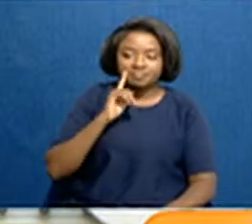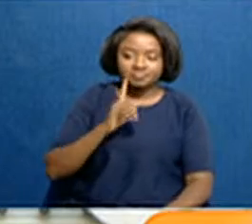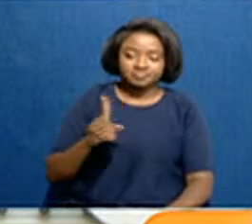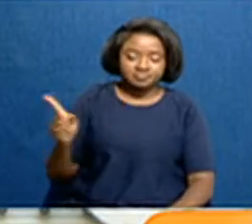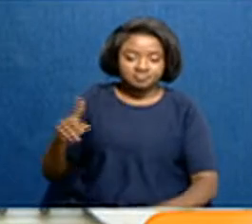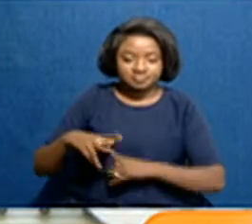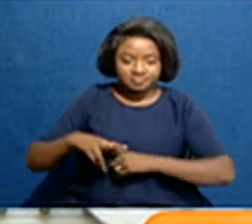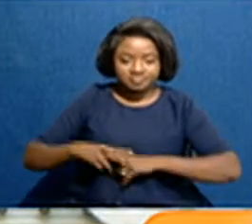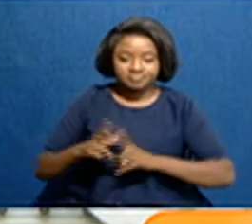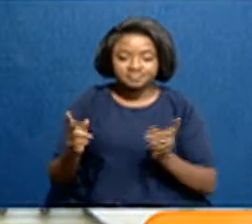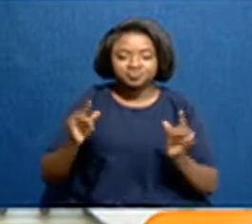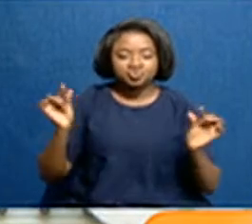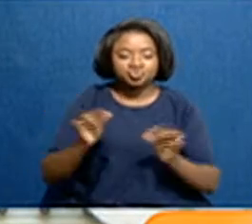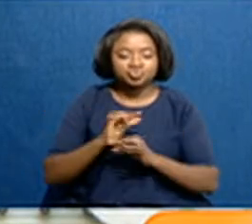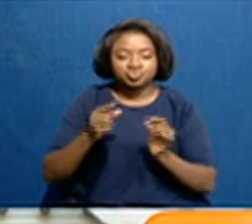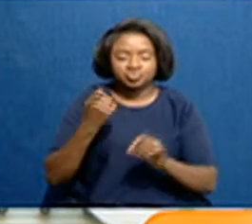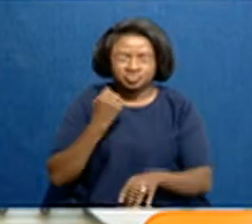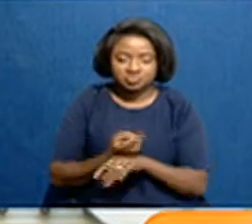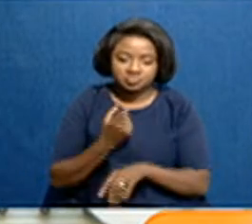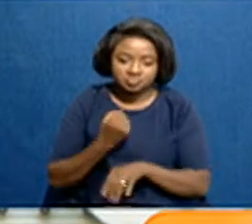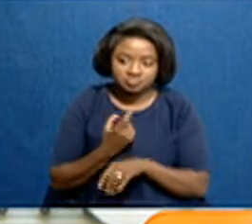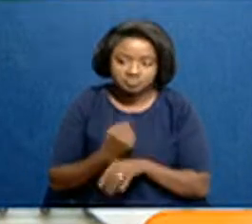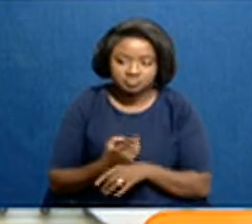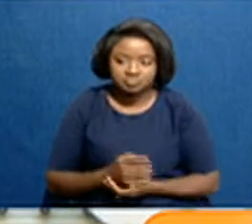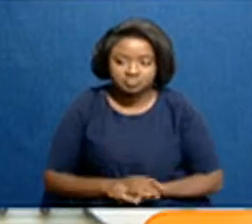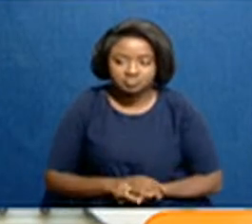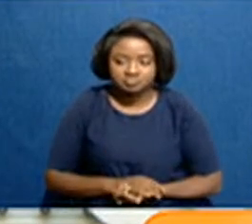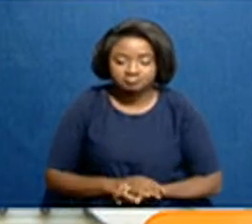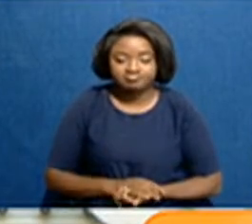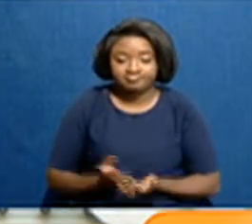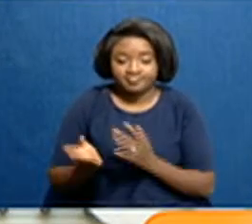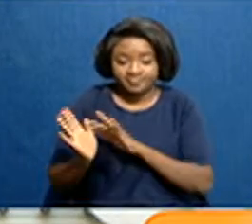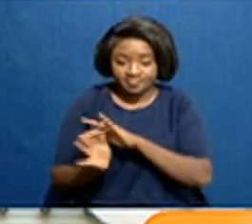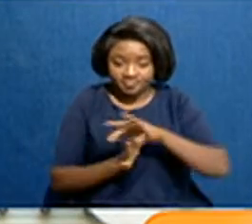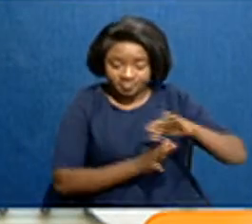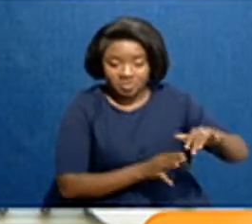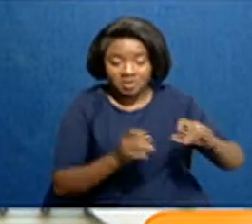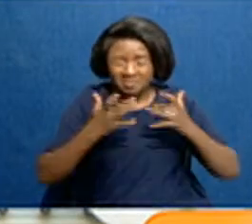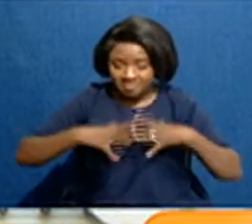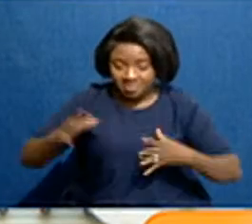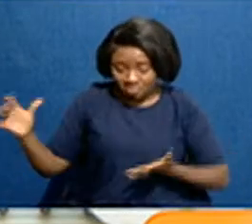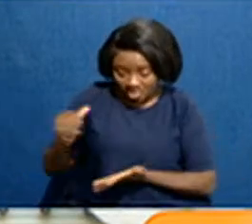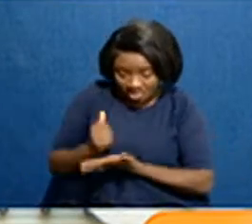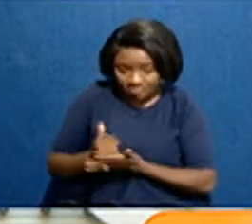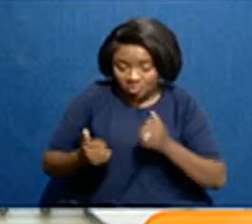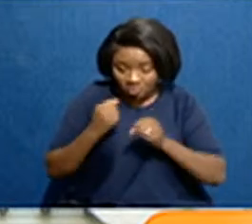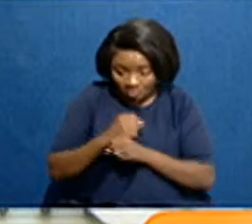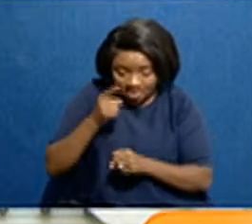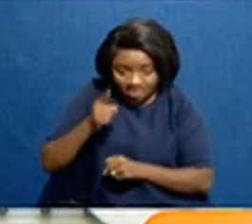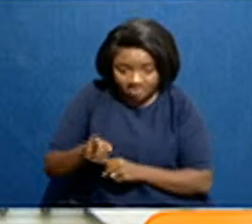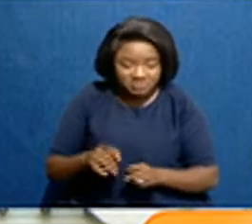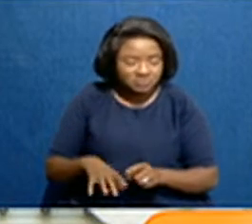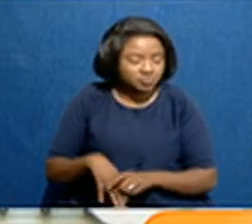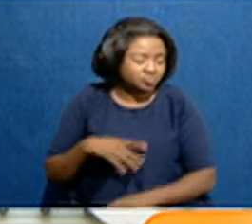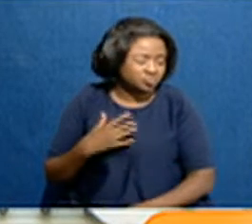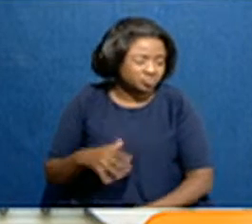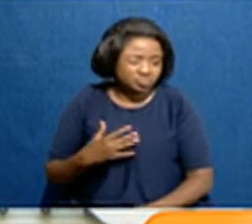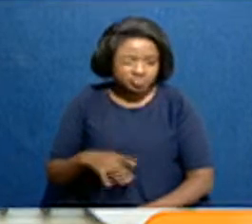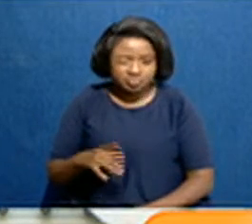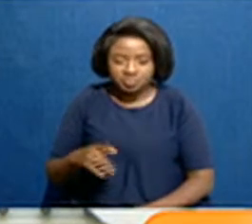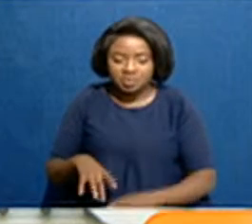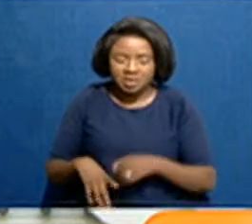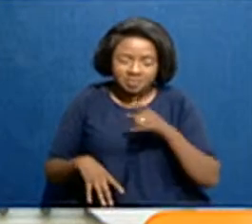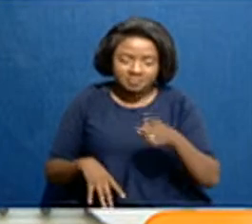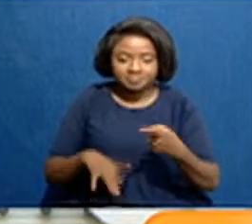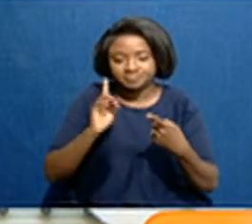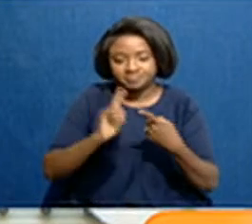process takes a matter of seconds. Now, compared with manual propagation, This system has a number of benefits, the key